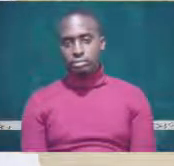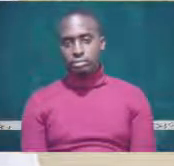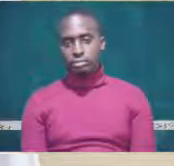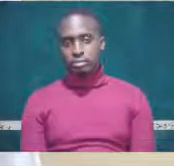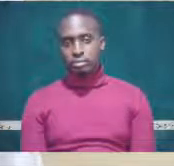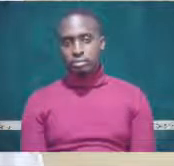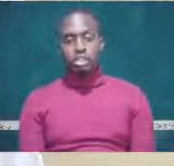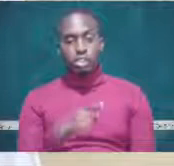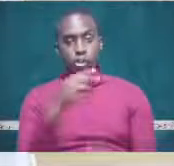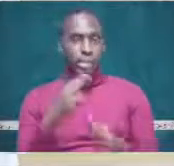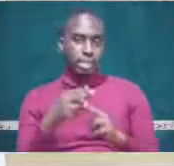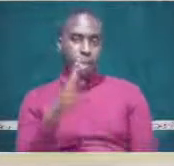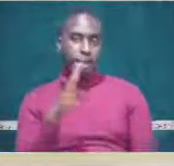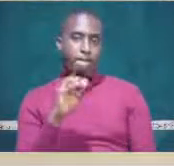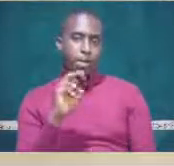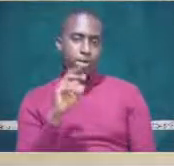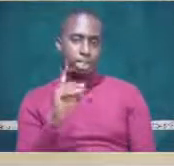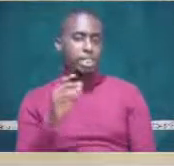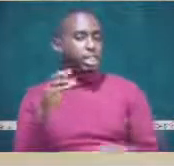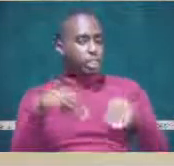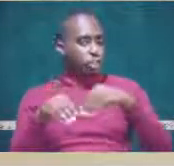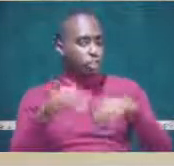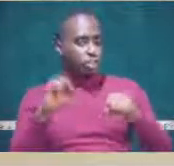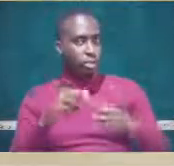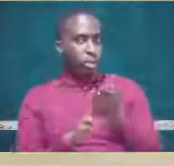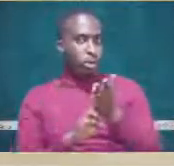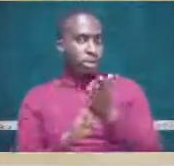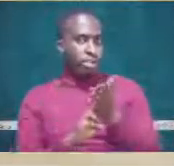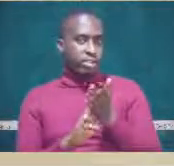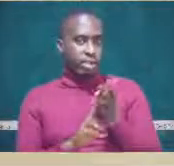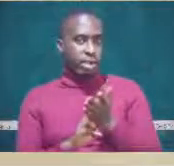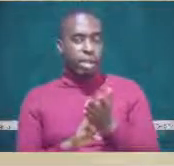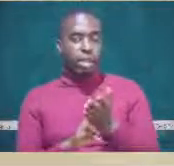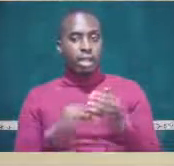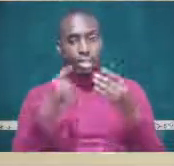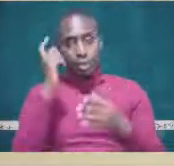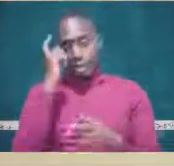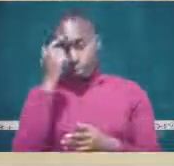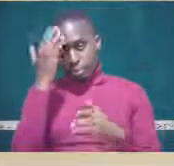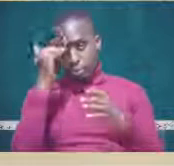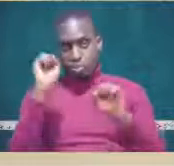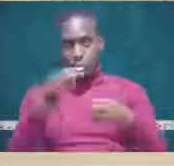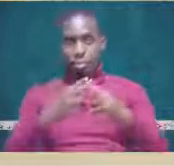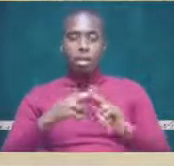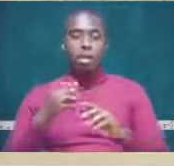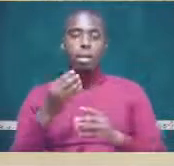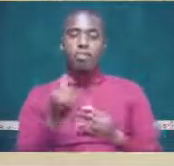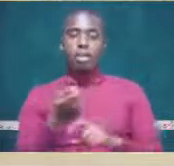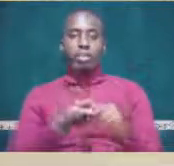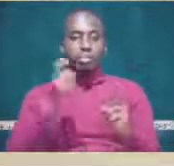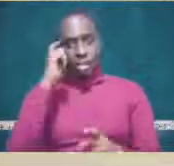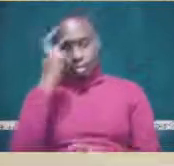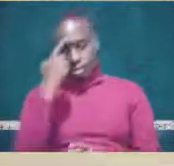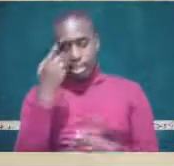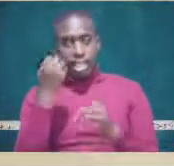is what we call a bond. A debt instrument issued by the government to borrow money from the public. If I have money and